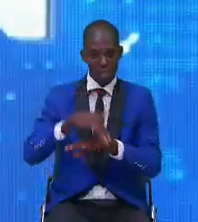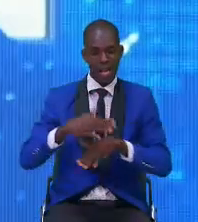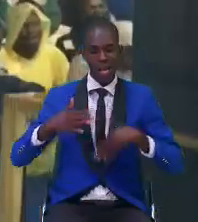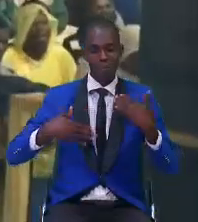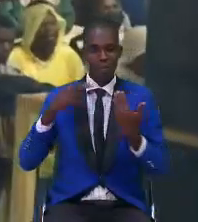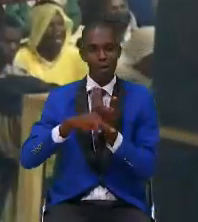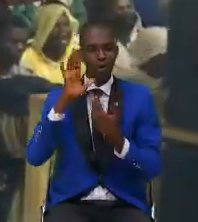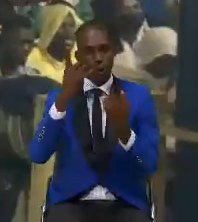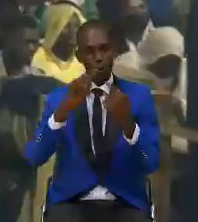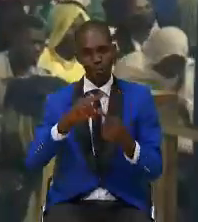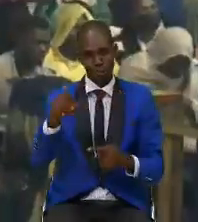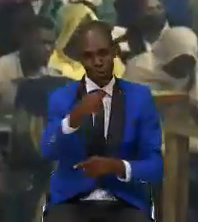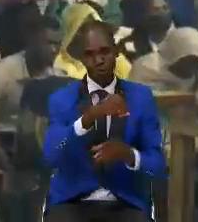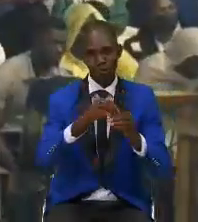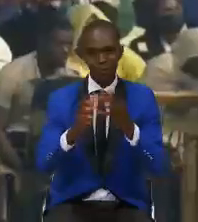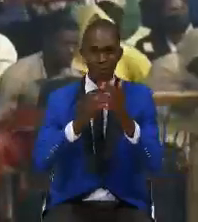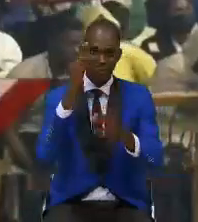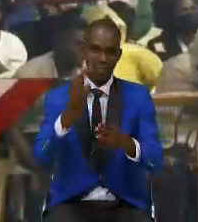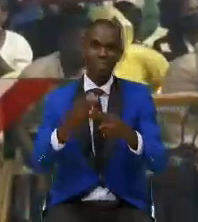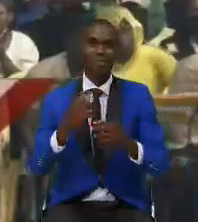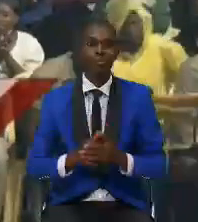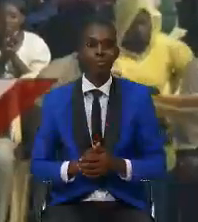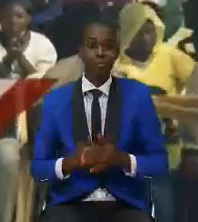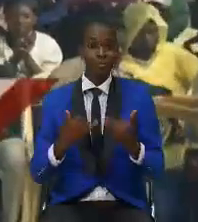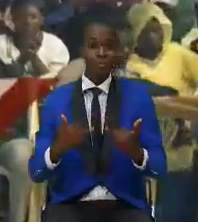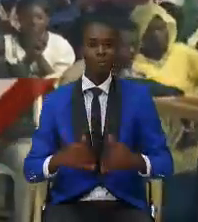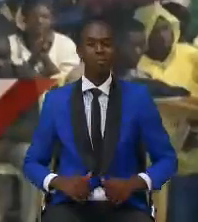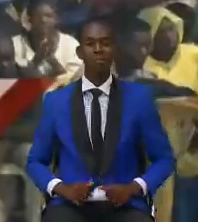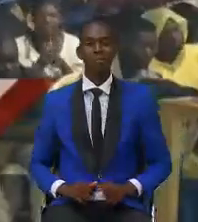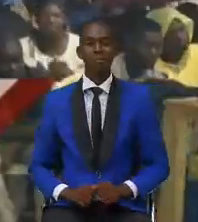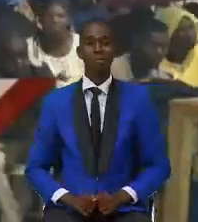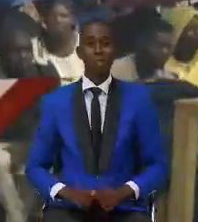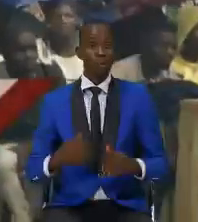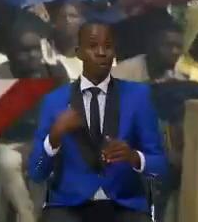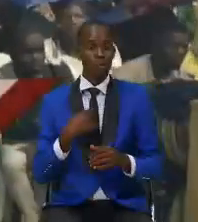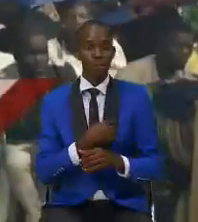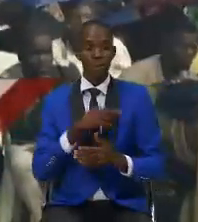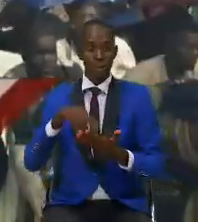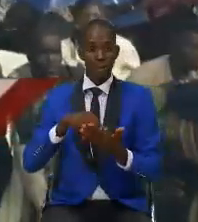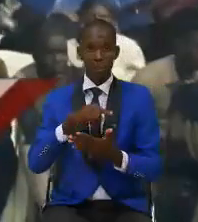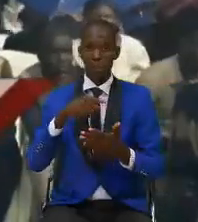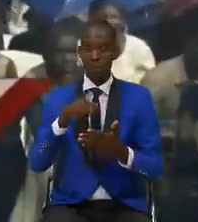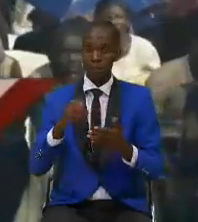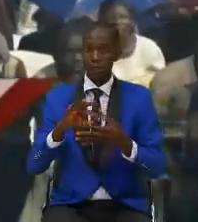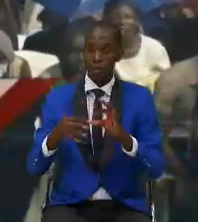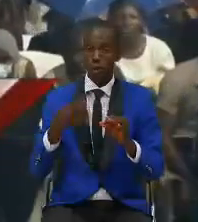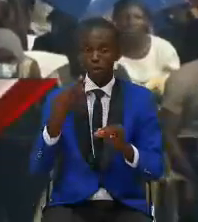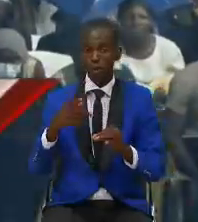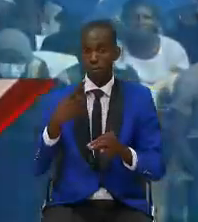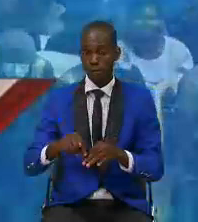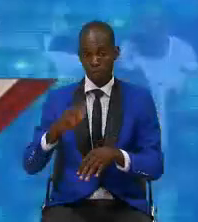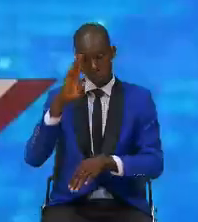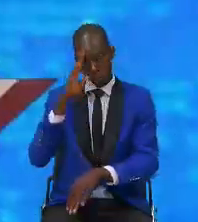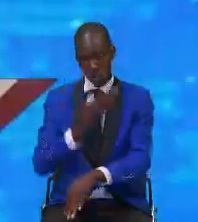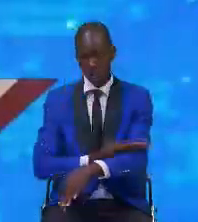to you. And then eventually, now the time we're reading the story about Belshazzar, he was gone. That